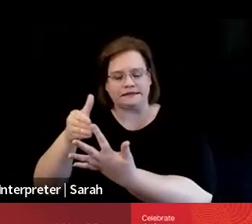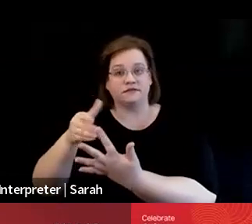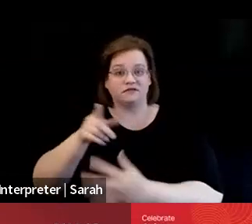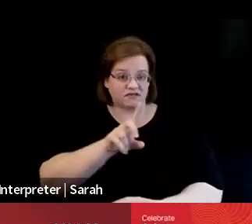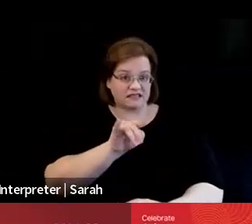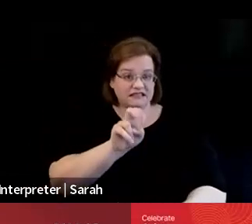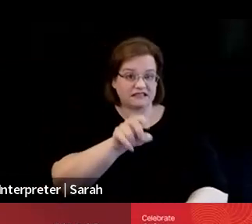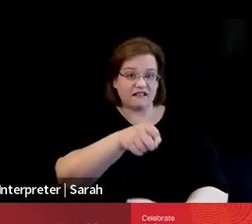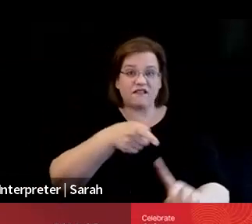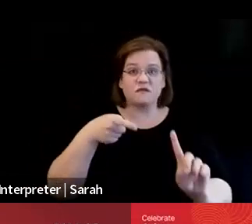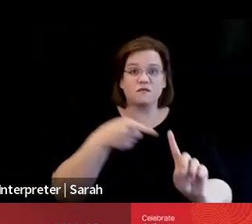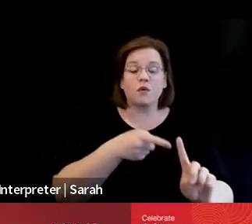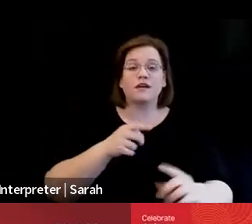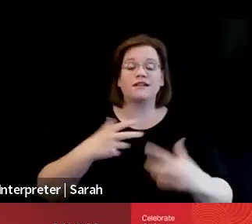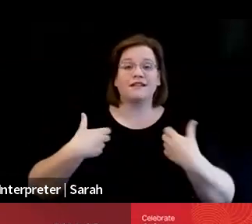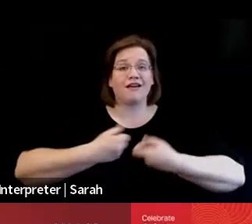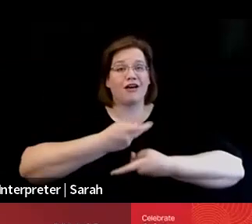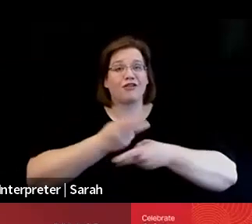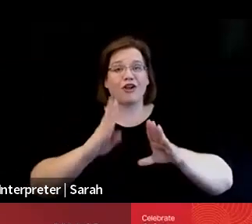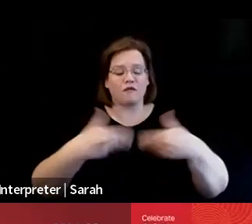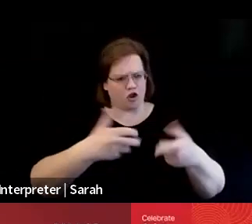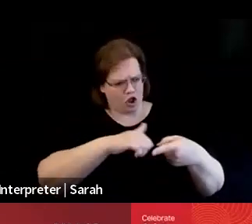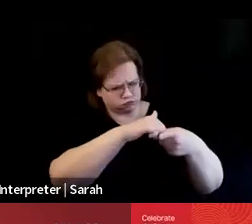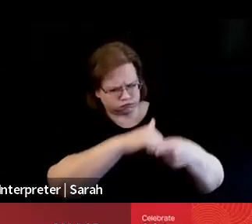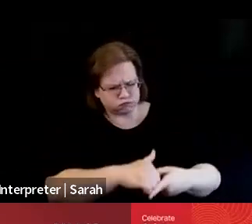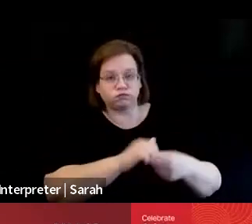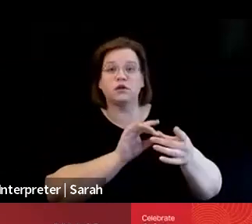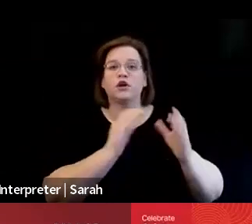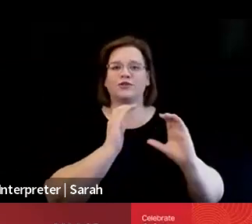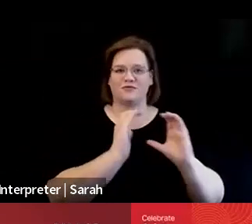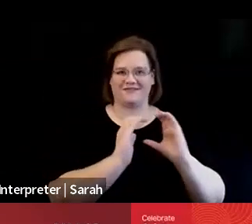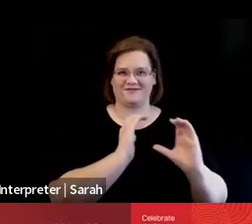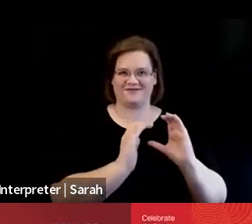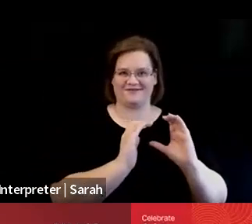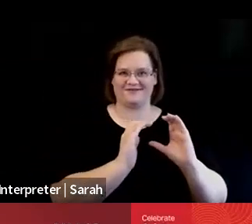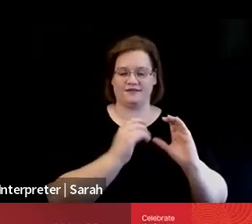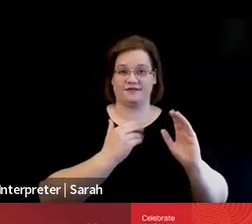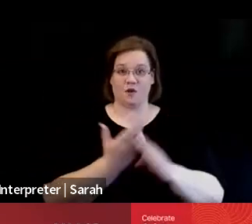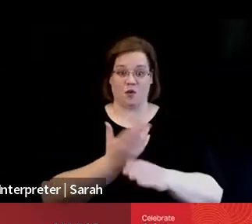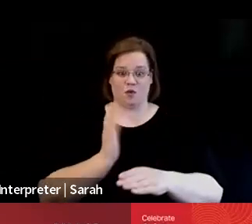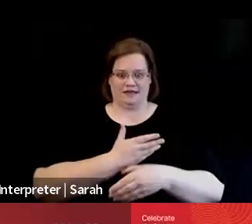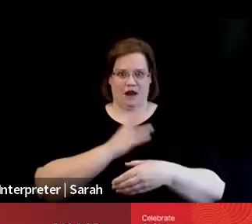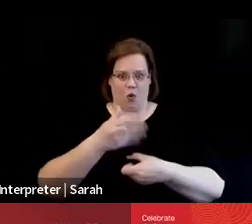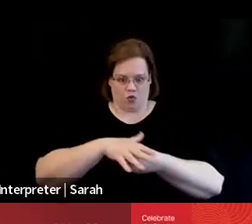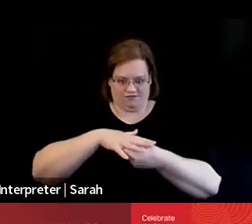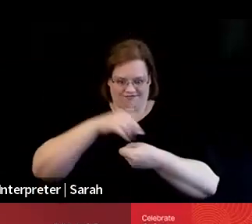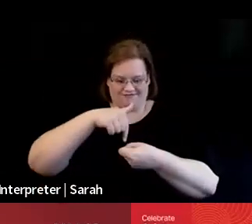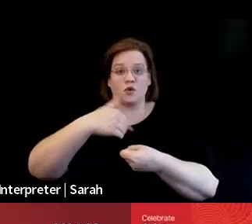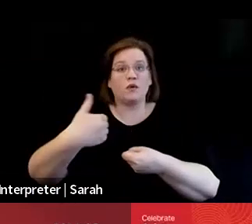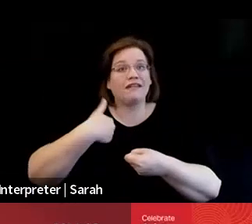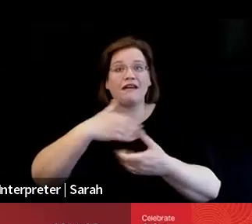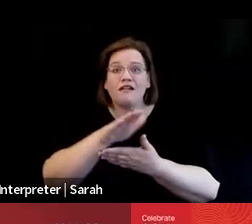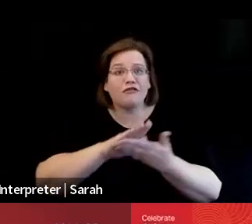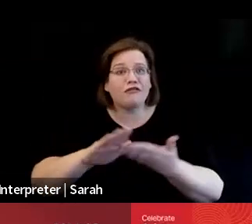point, their healthcare providers get a lot of training about communication. And I'll use our own shop as an example, where we have colleges